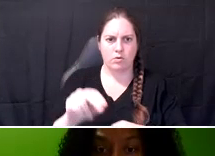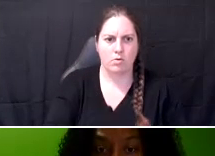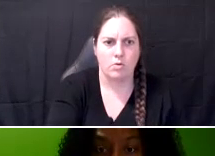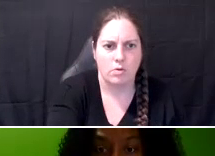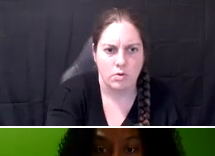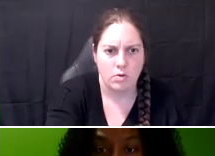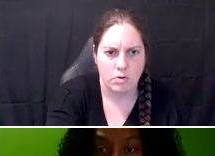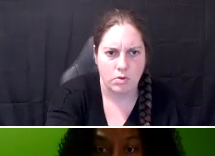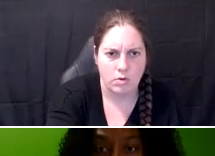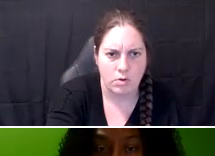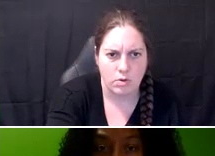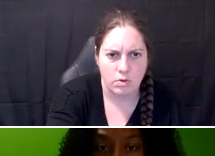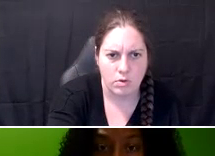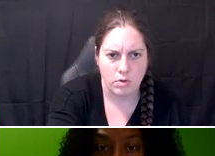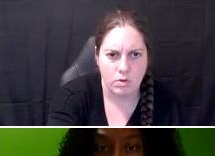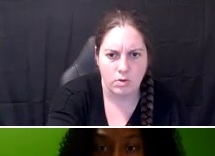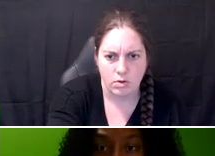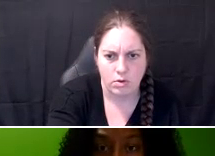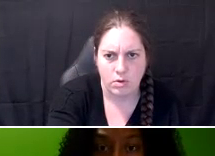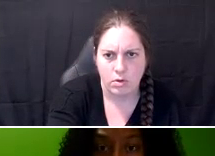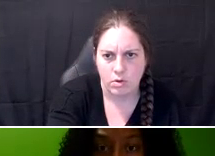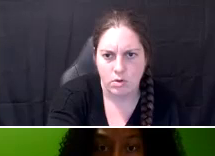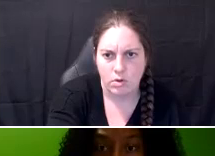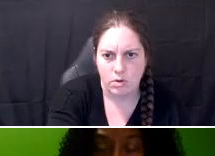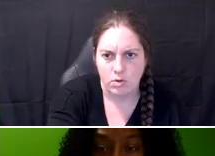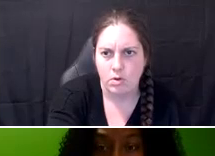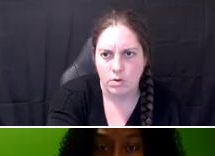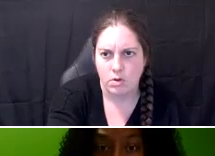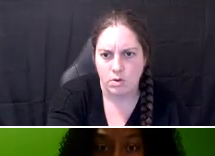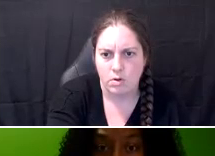Okay. I see your video now. You're on screen now. You weren't before.